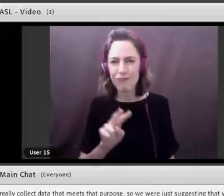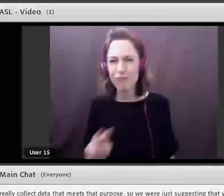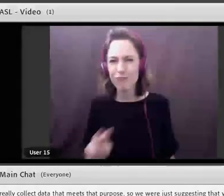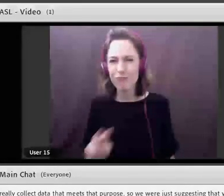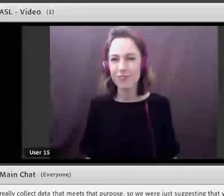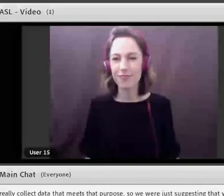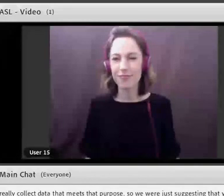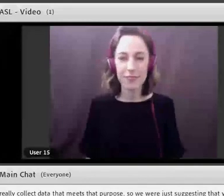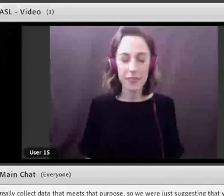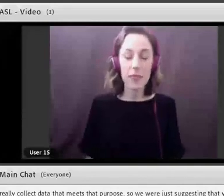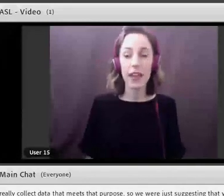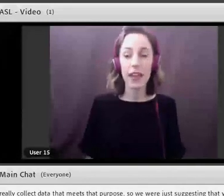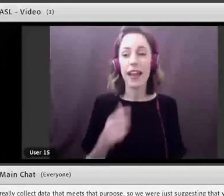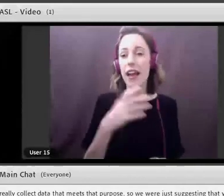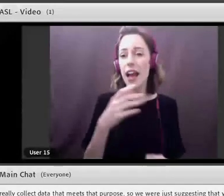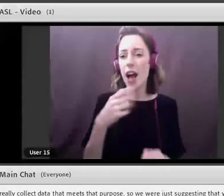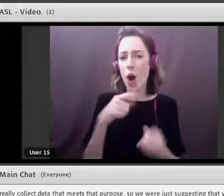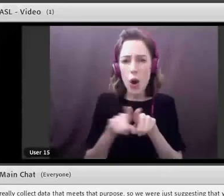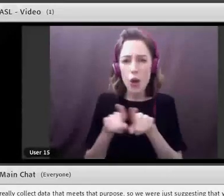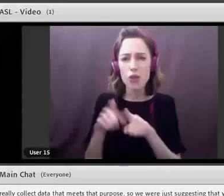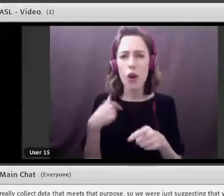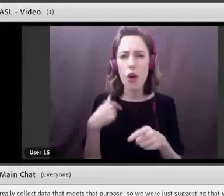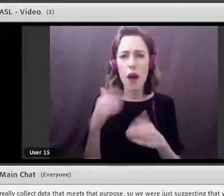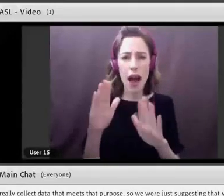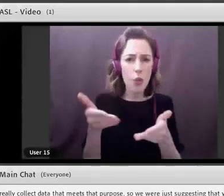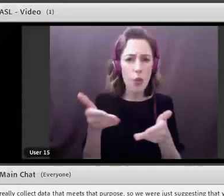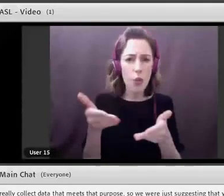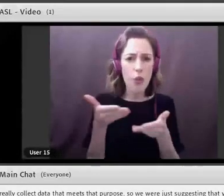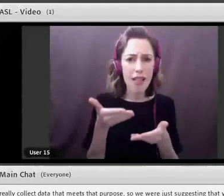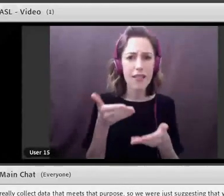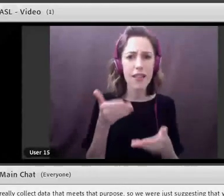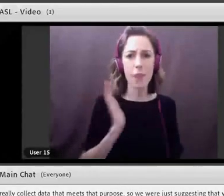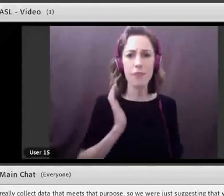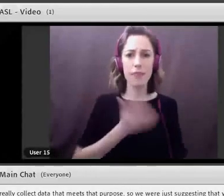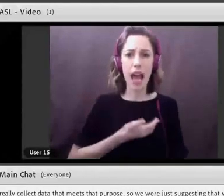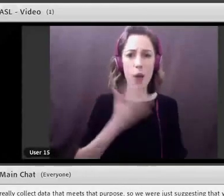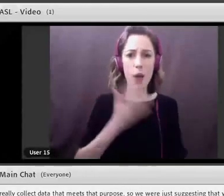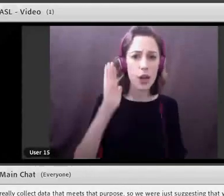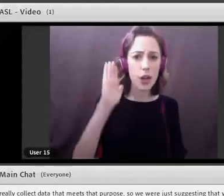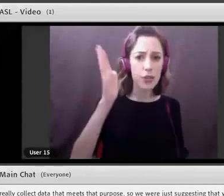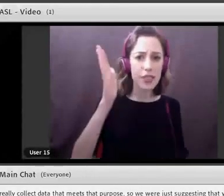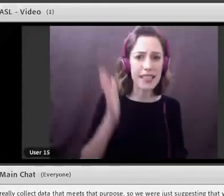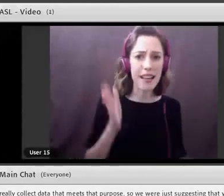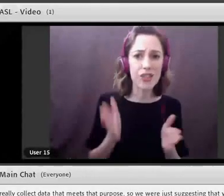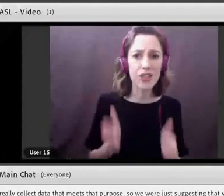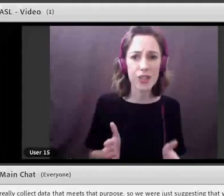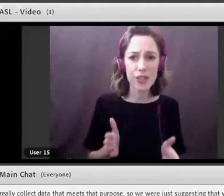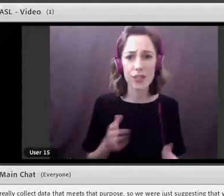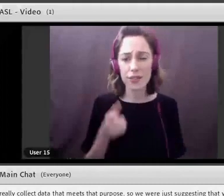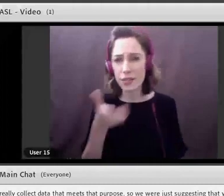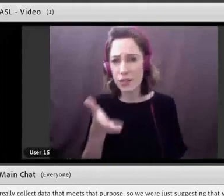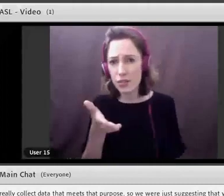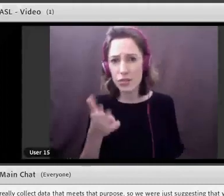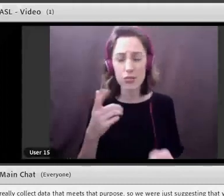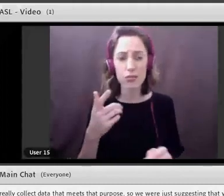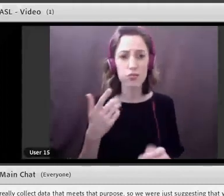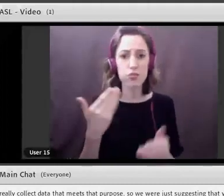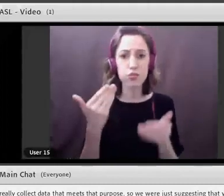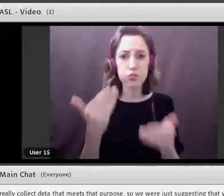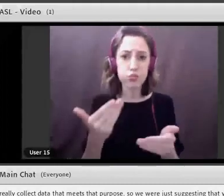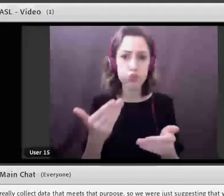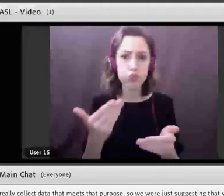come online and answer to any of the questions shared in the main chat box, if you'd be